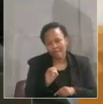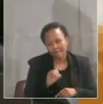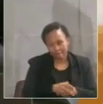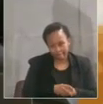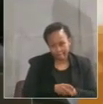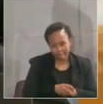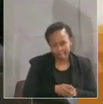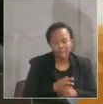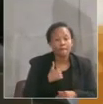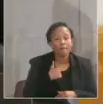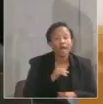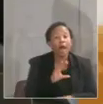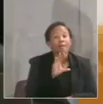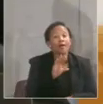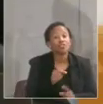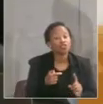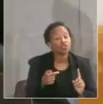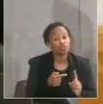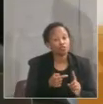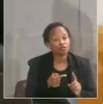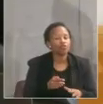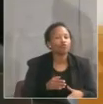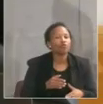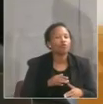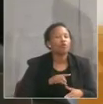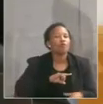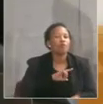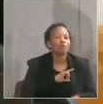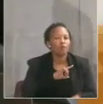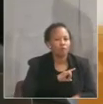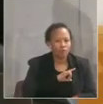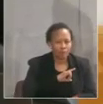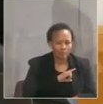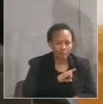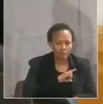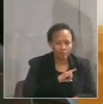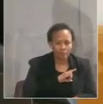And I ask because they both